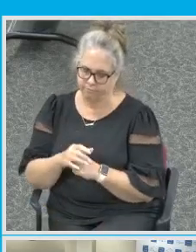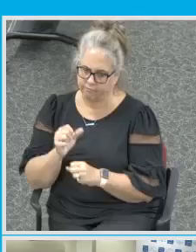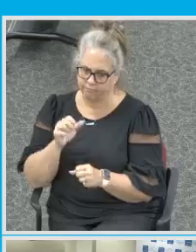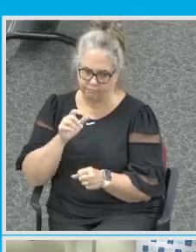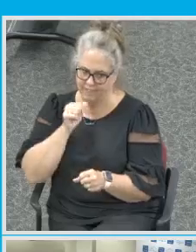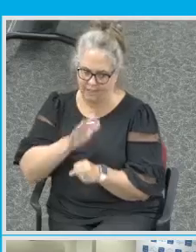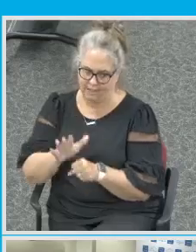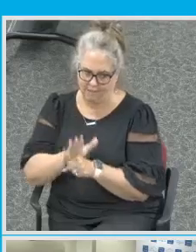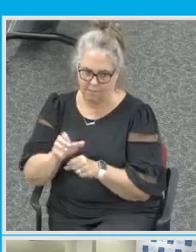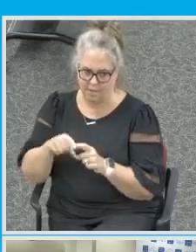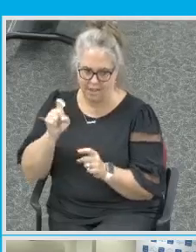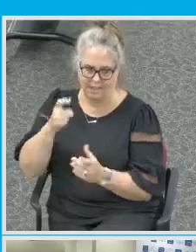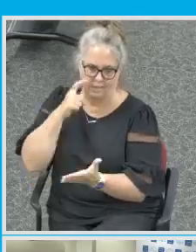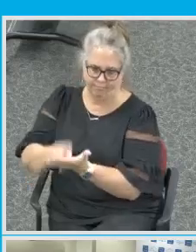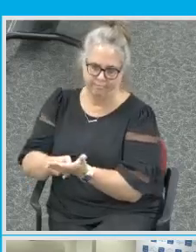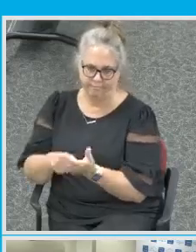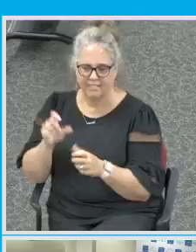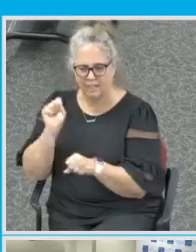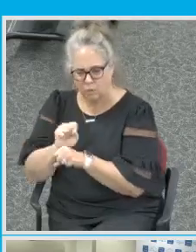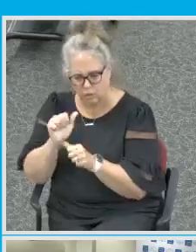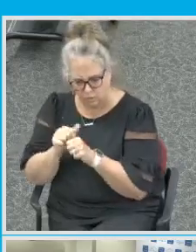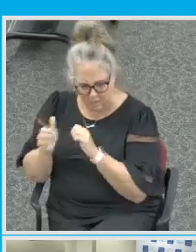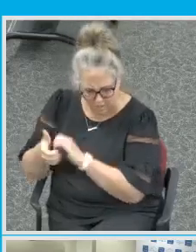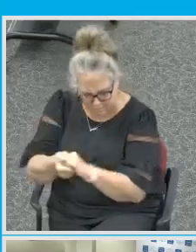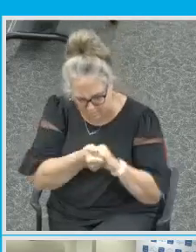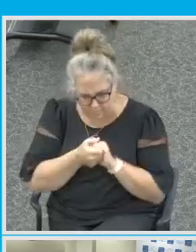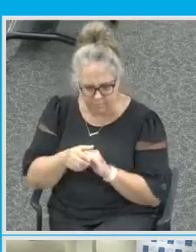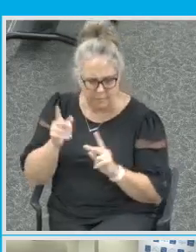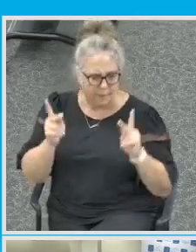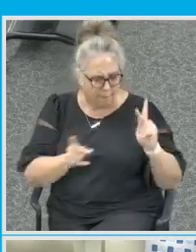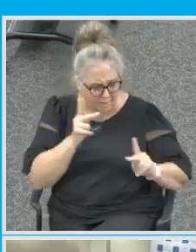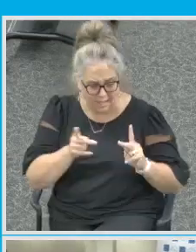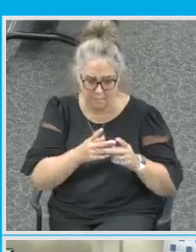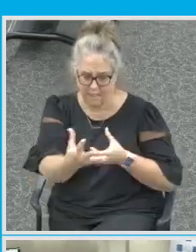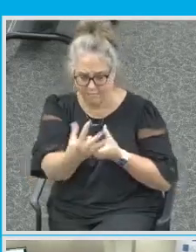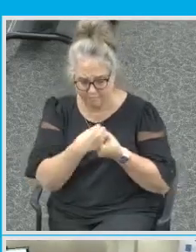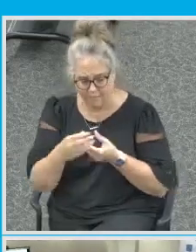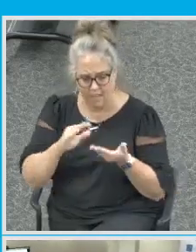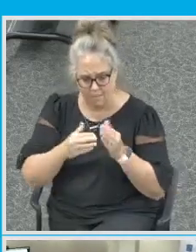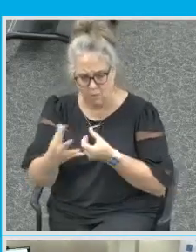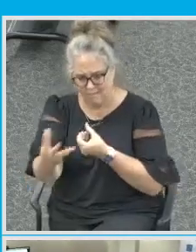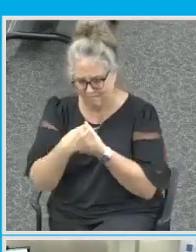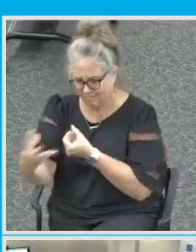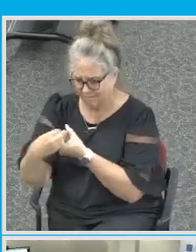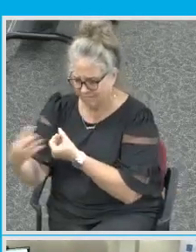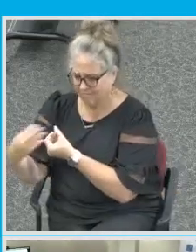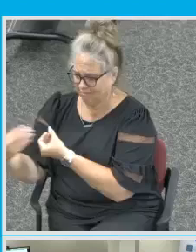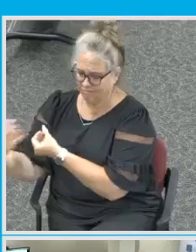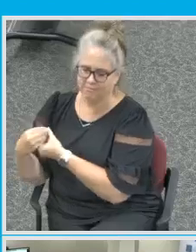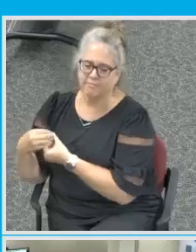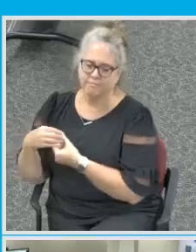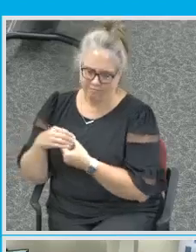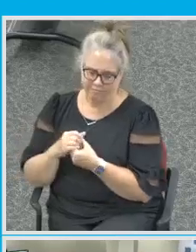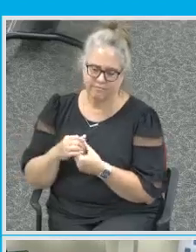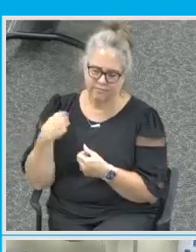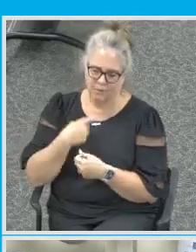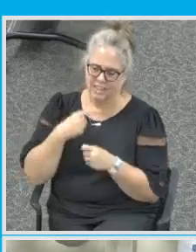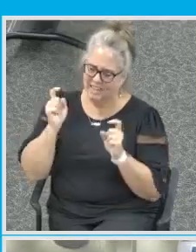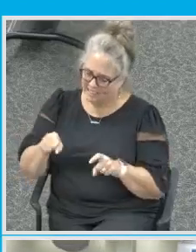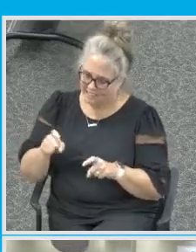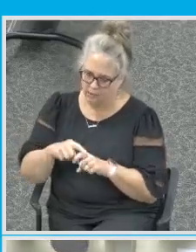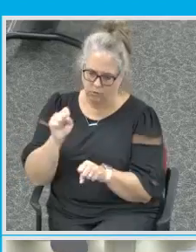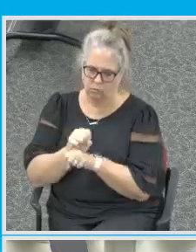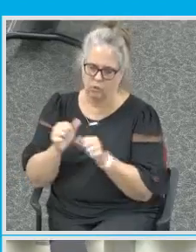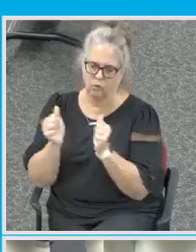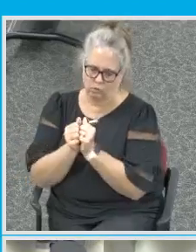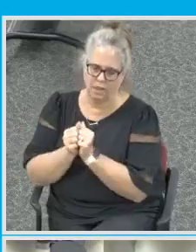Through the combined action of El Paso County residents and community suicide prevention initiatives, we can all work together to increase awareness,